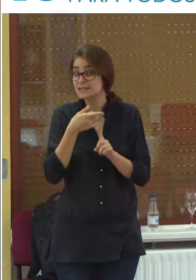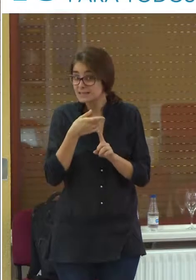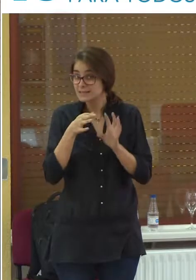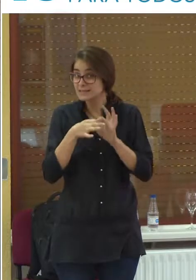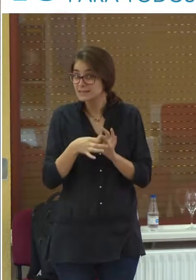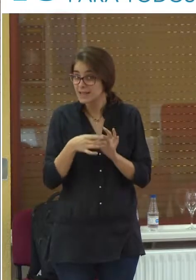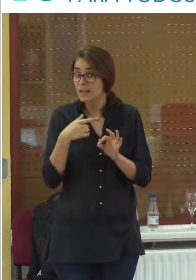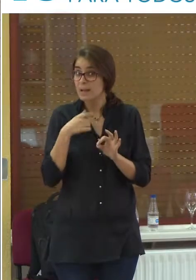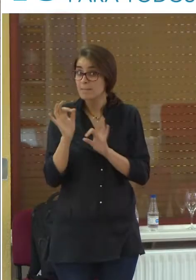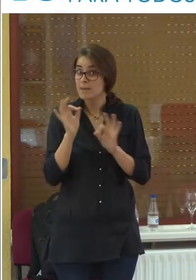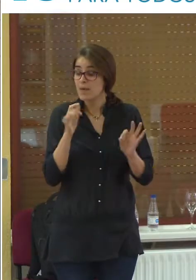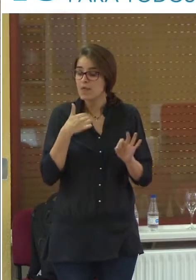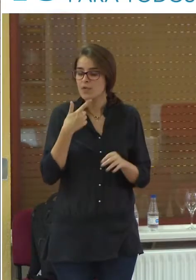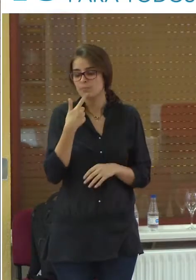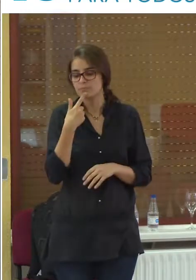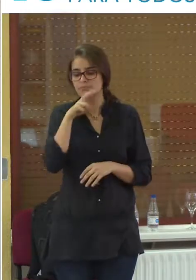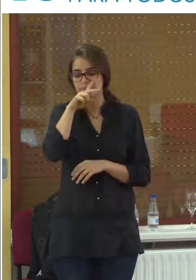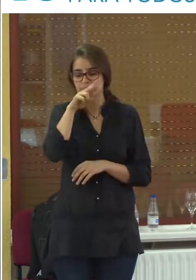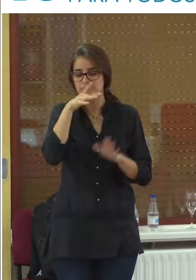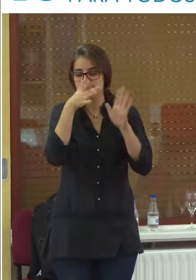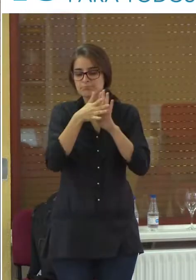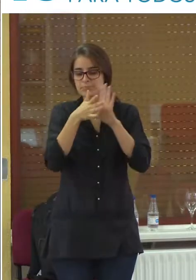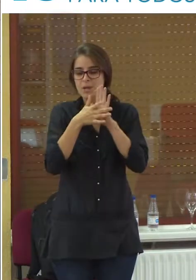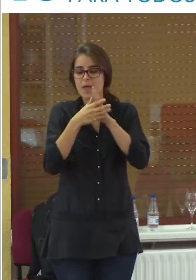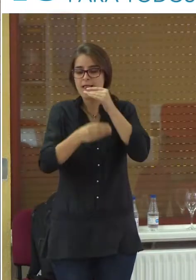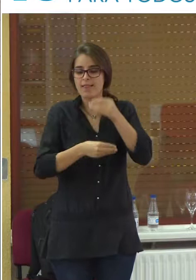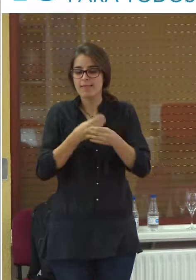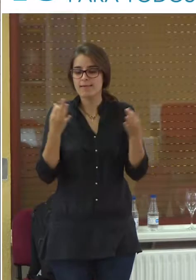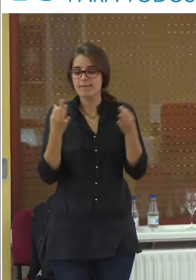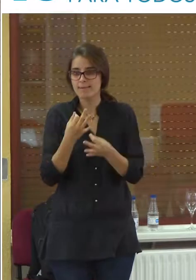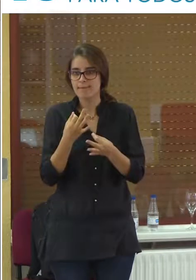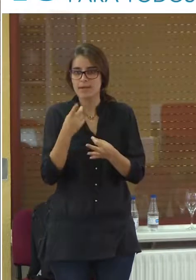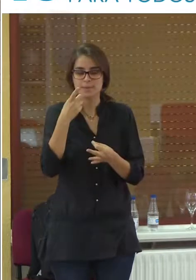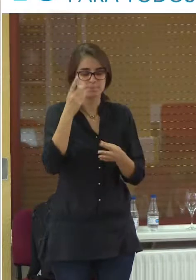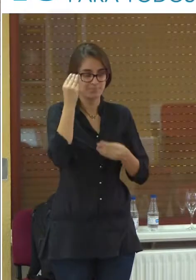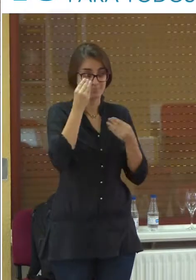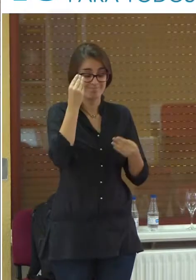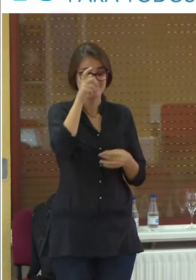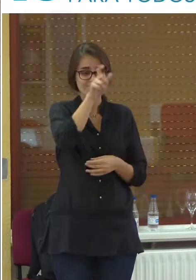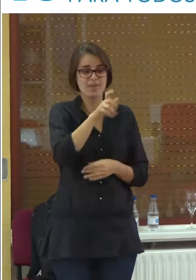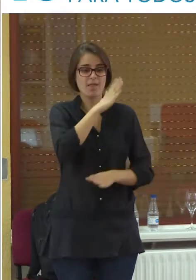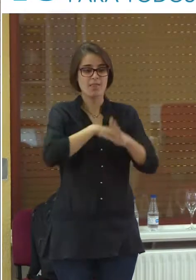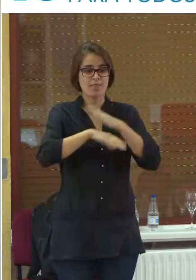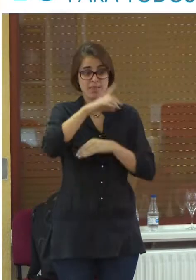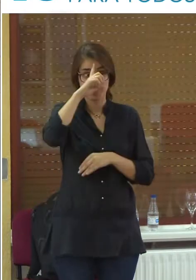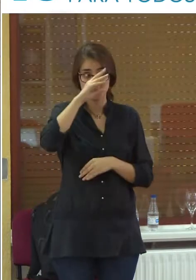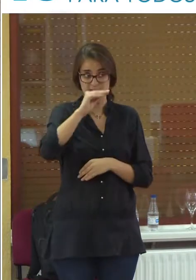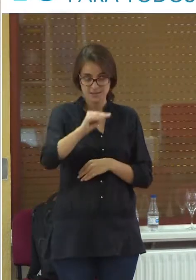says what he has to do, simply, well, excuse me, but I think for people with